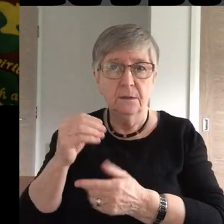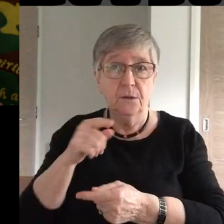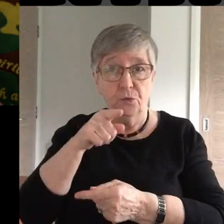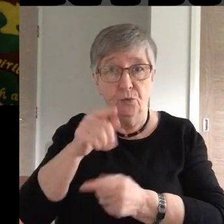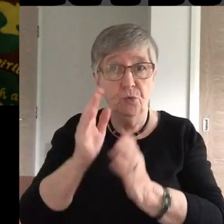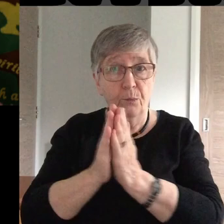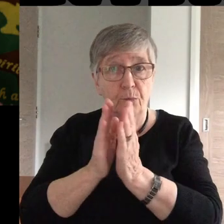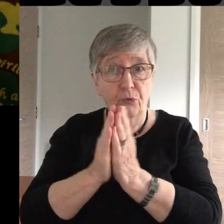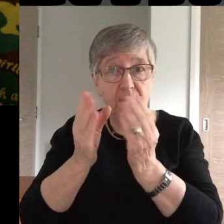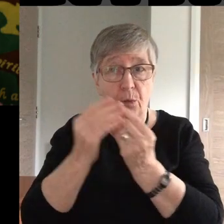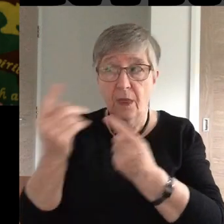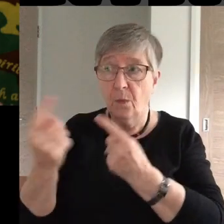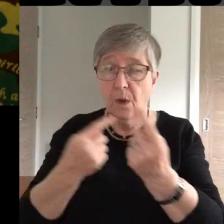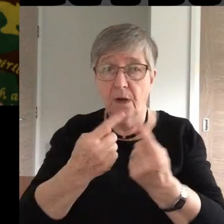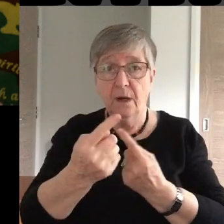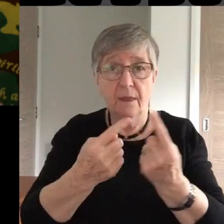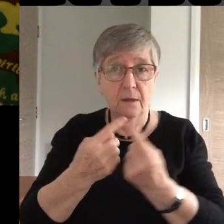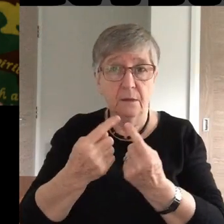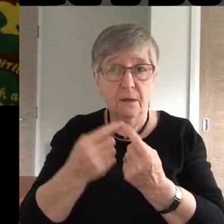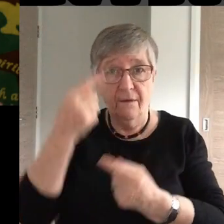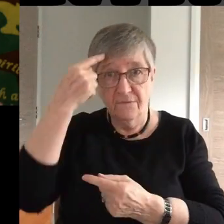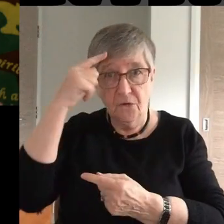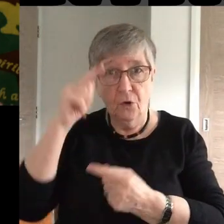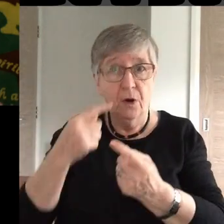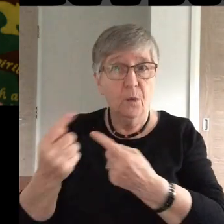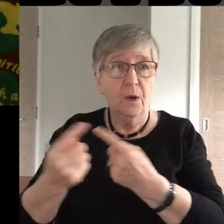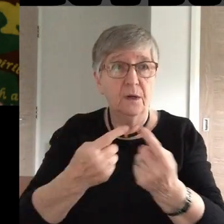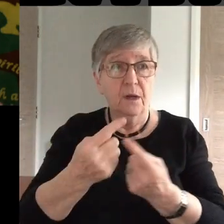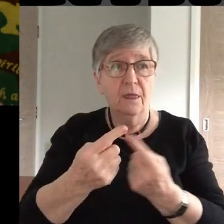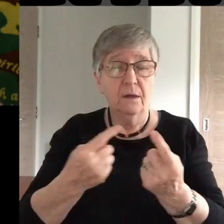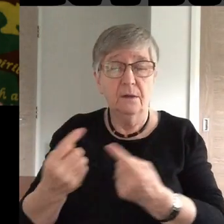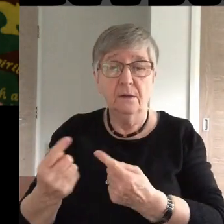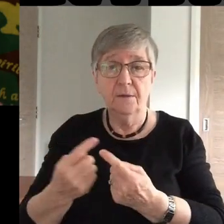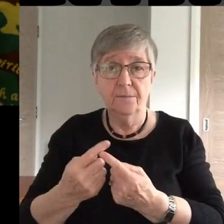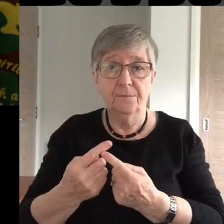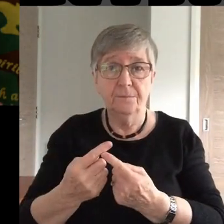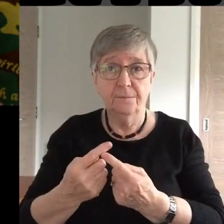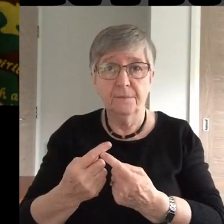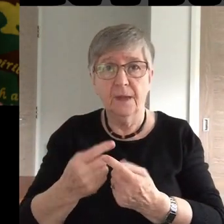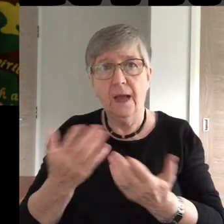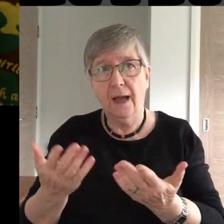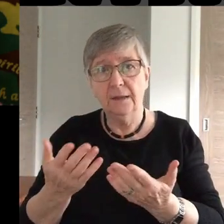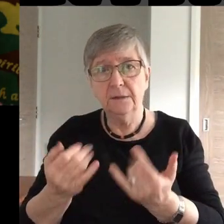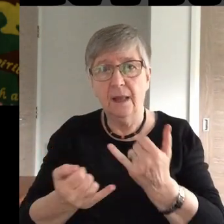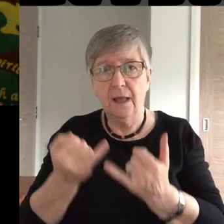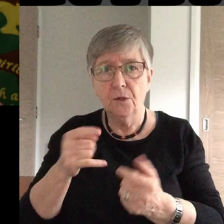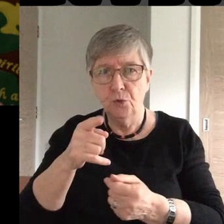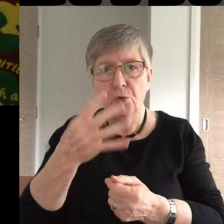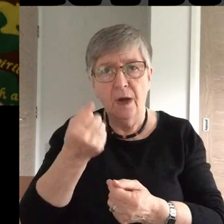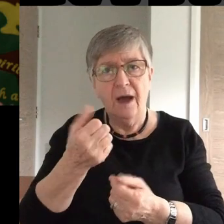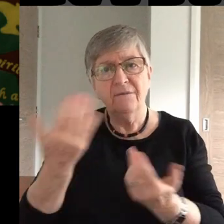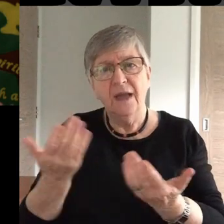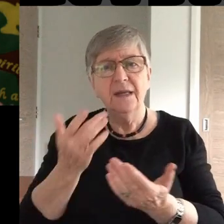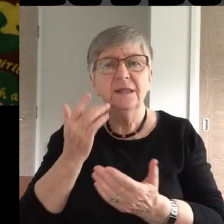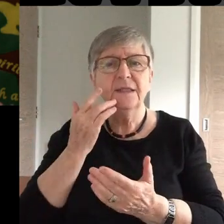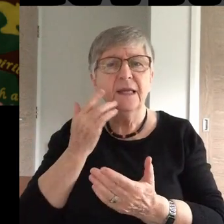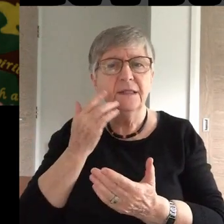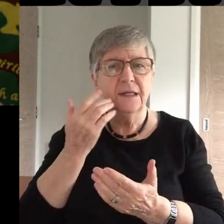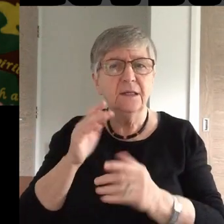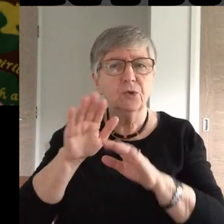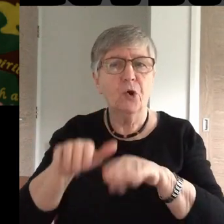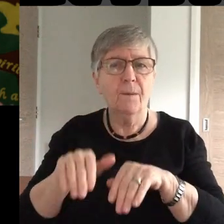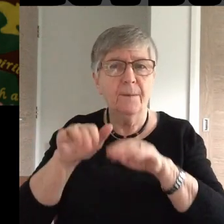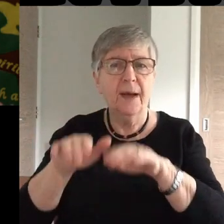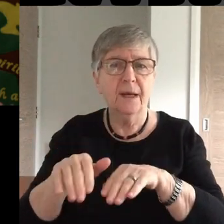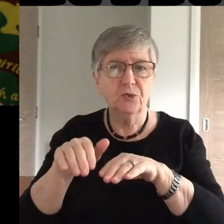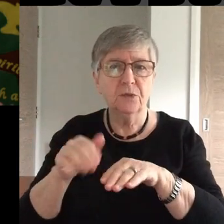Do you pray with one another and for one another? And finally, do you have any tenderness and